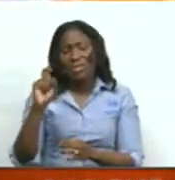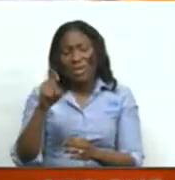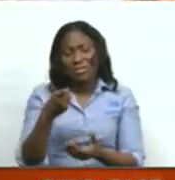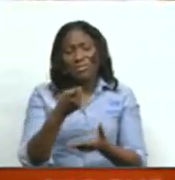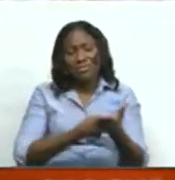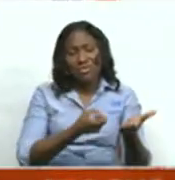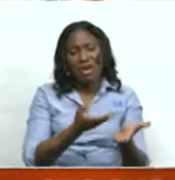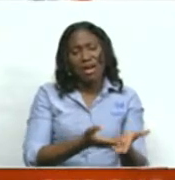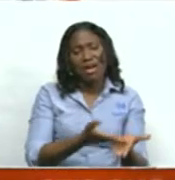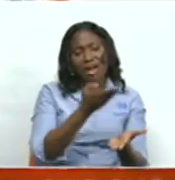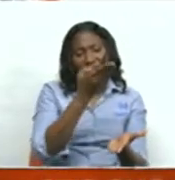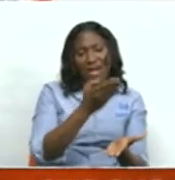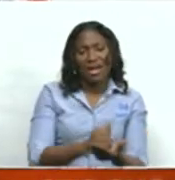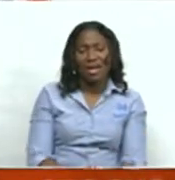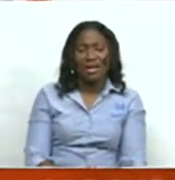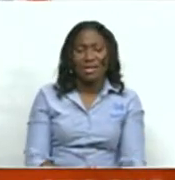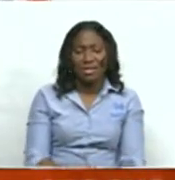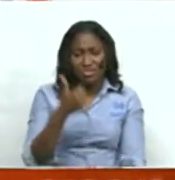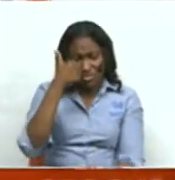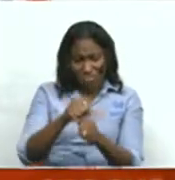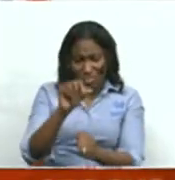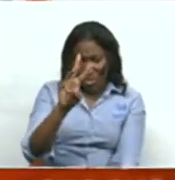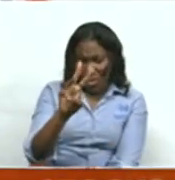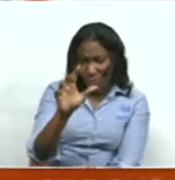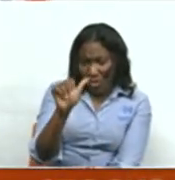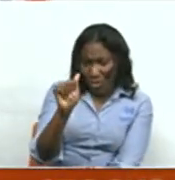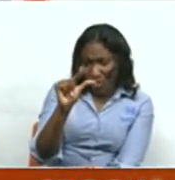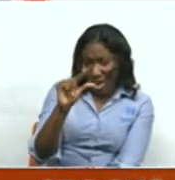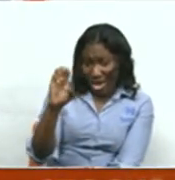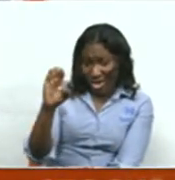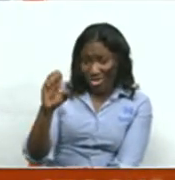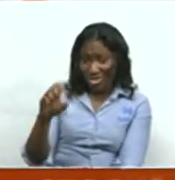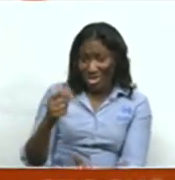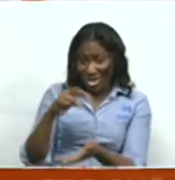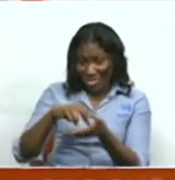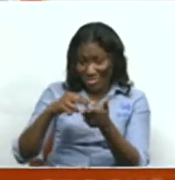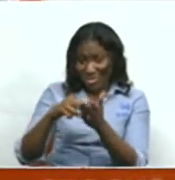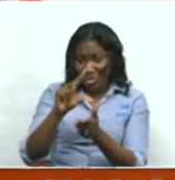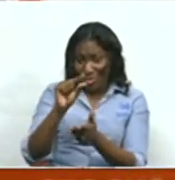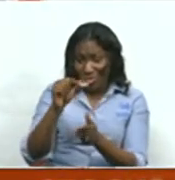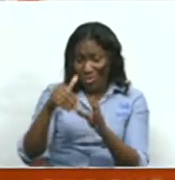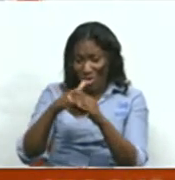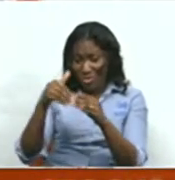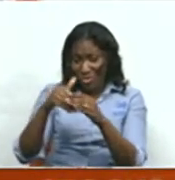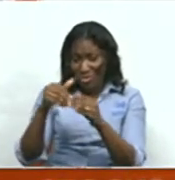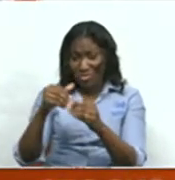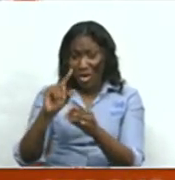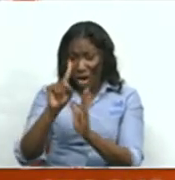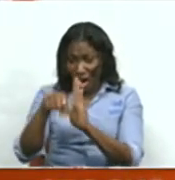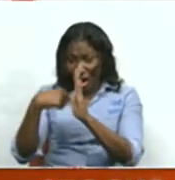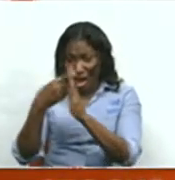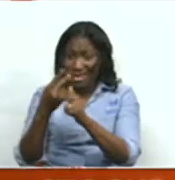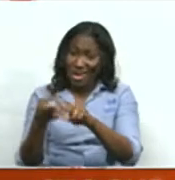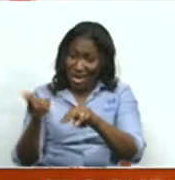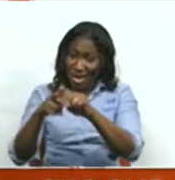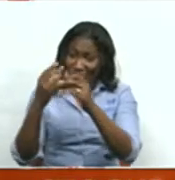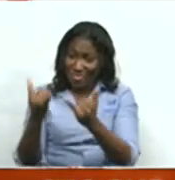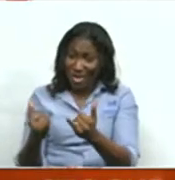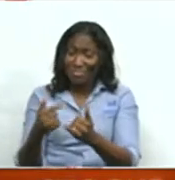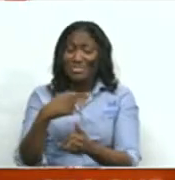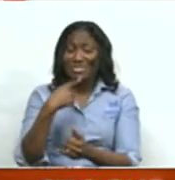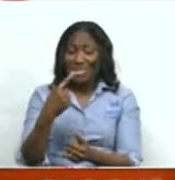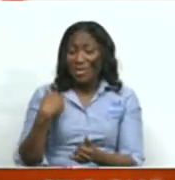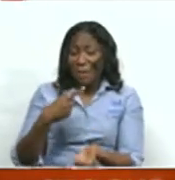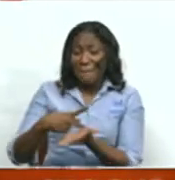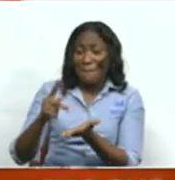its prices. The main jump for us was the minimum wage. We employ 3,300 people. And, you know, minimum